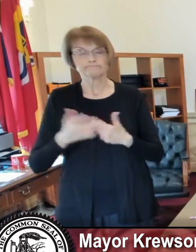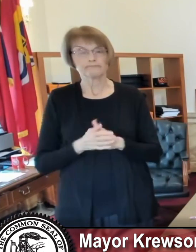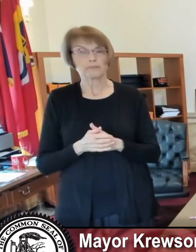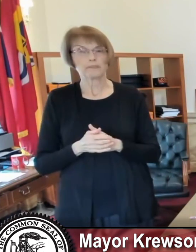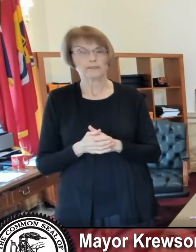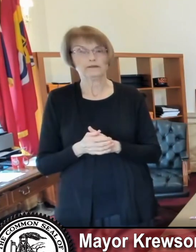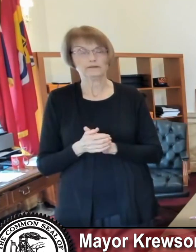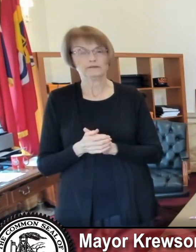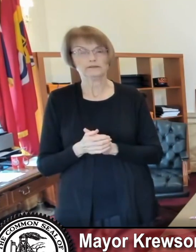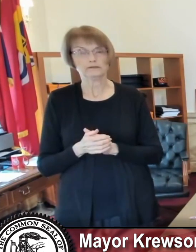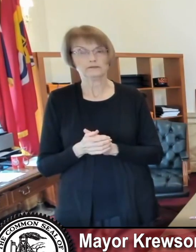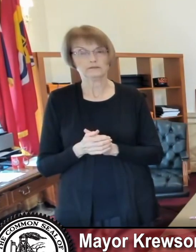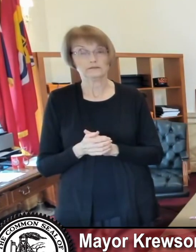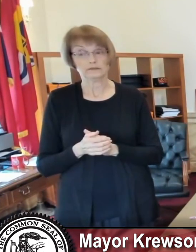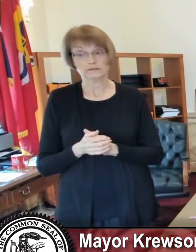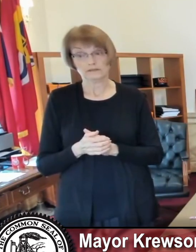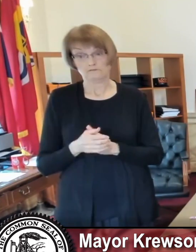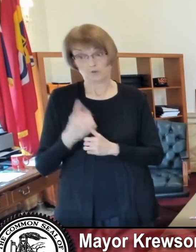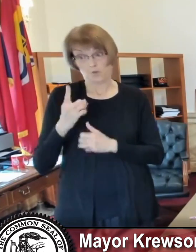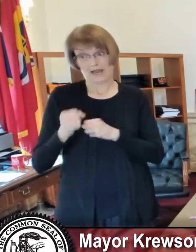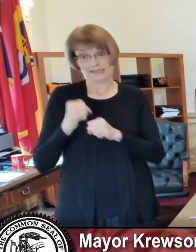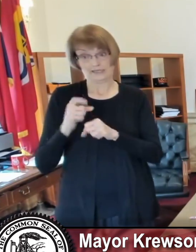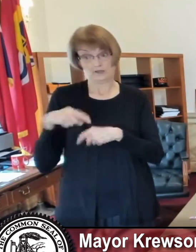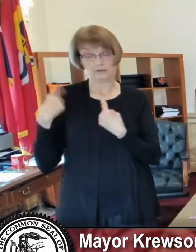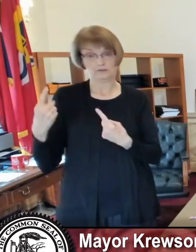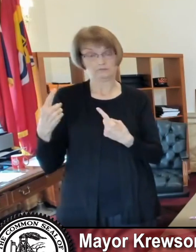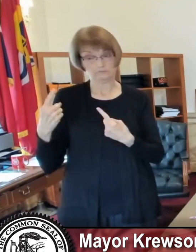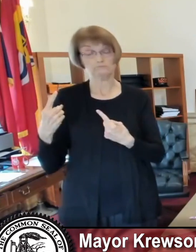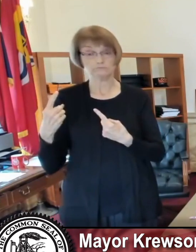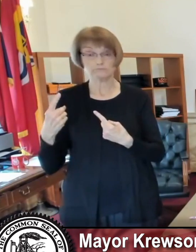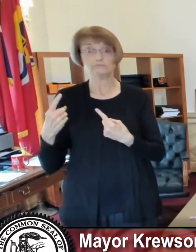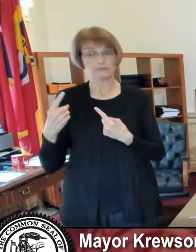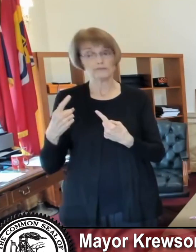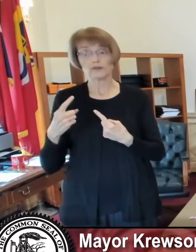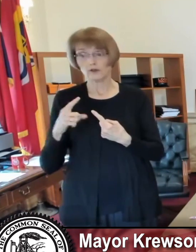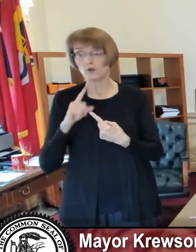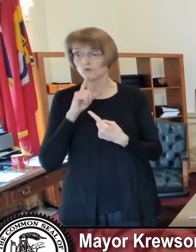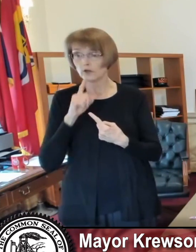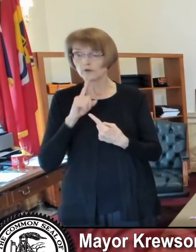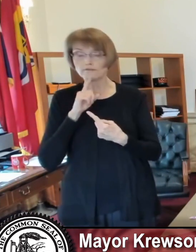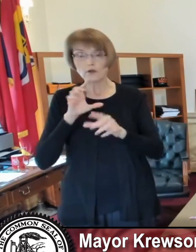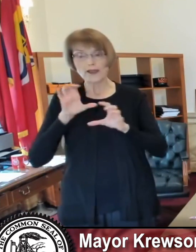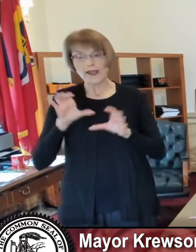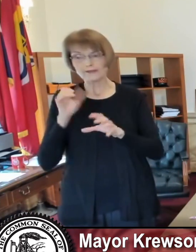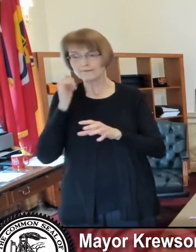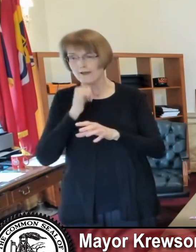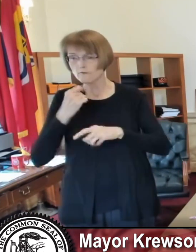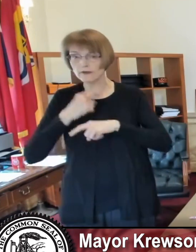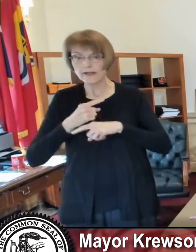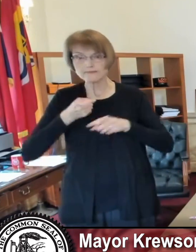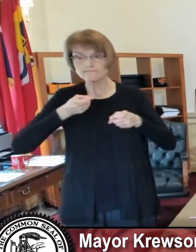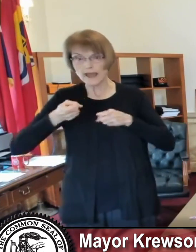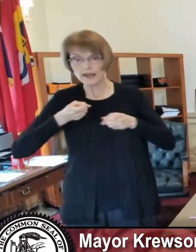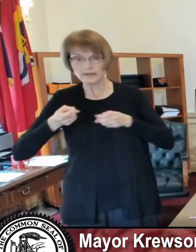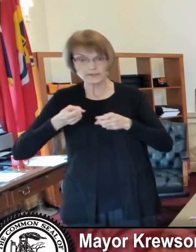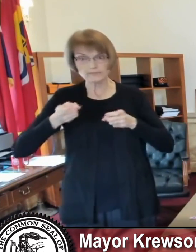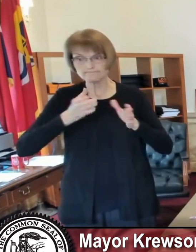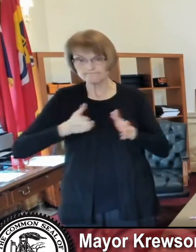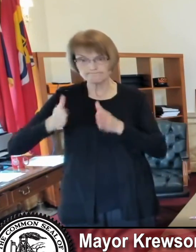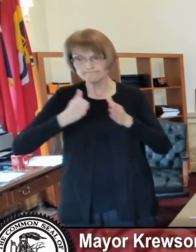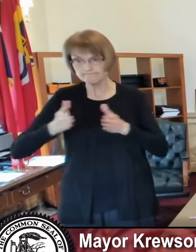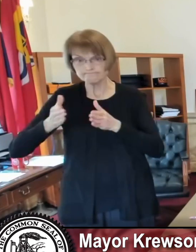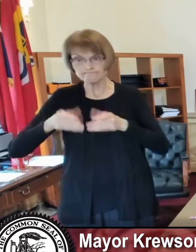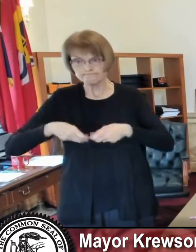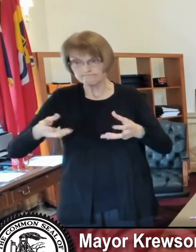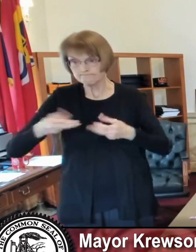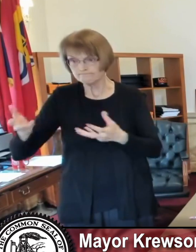So we have, over this past year, I think had just a very active day-to-day management as best we could in